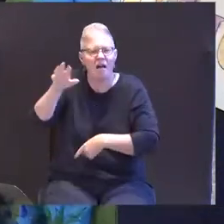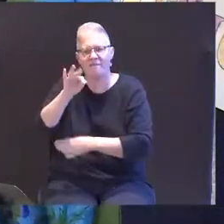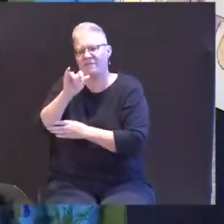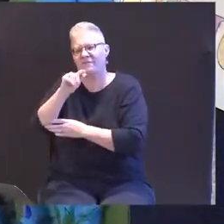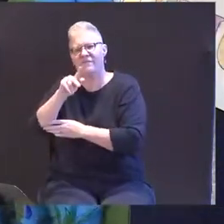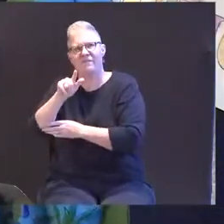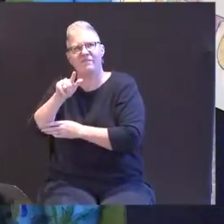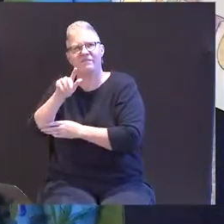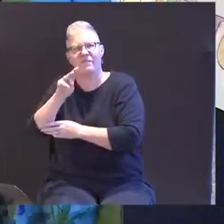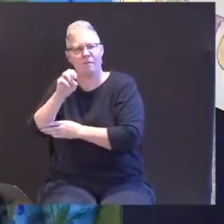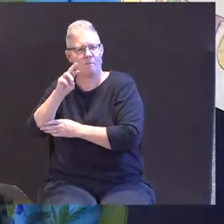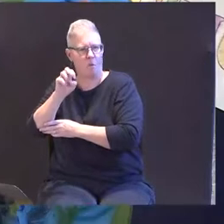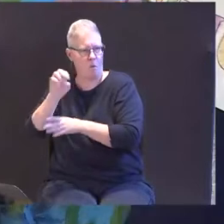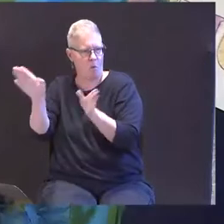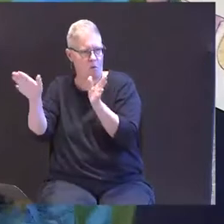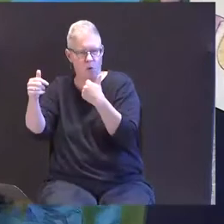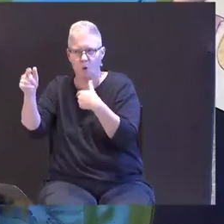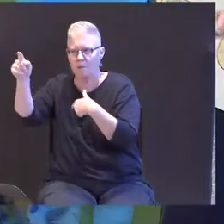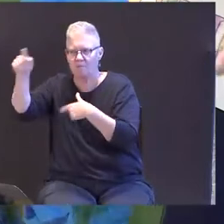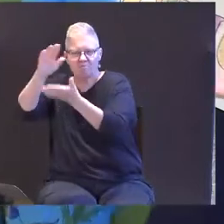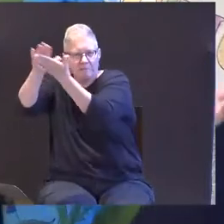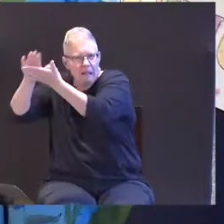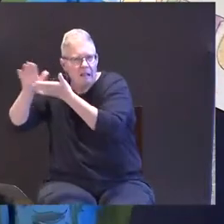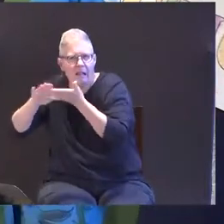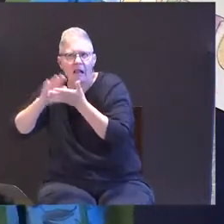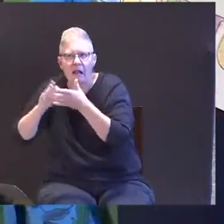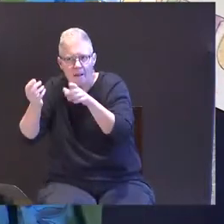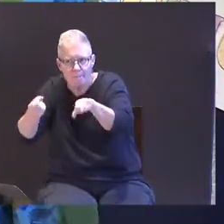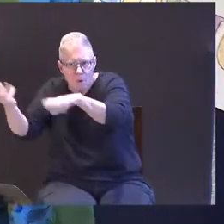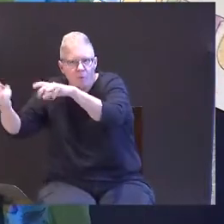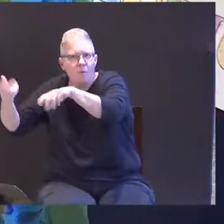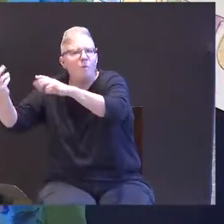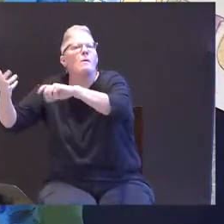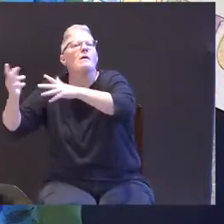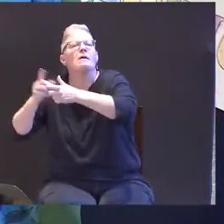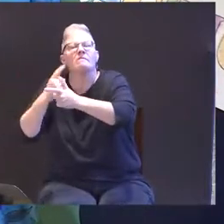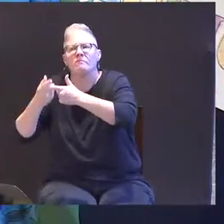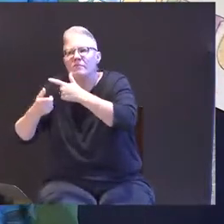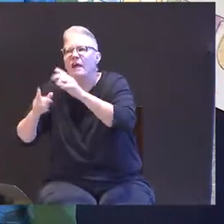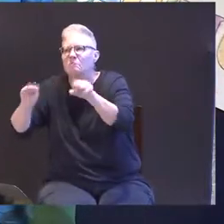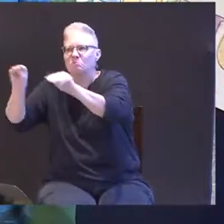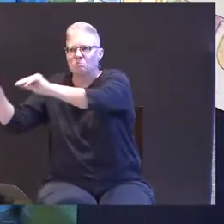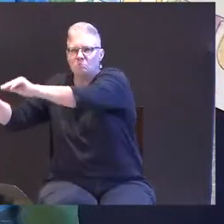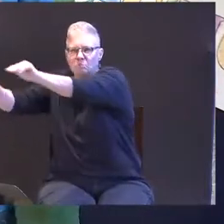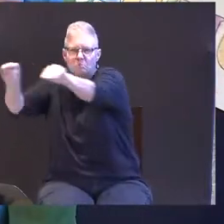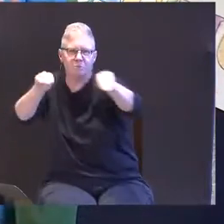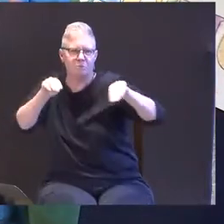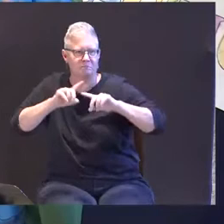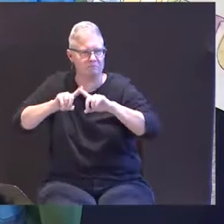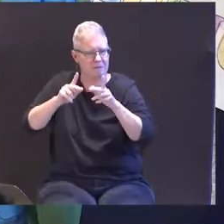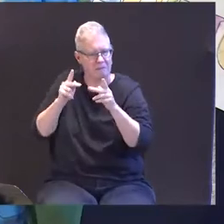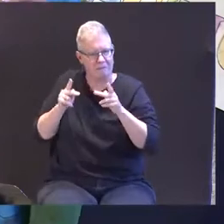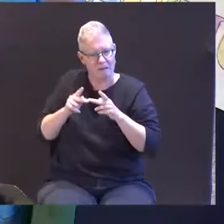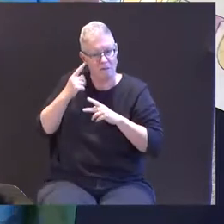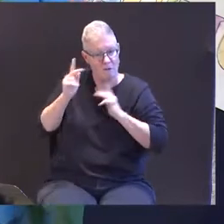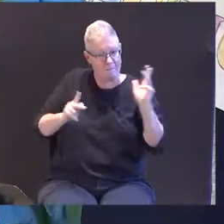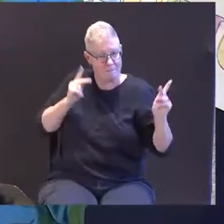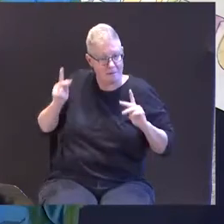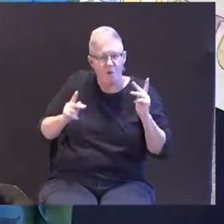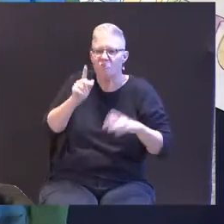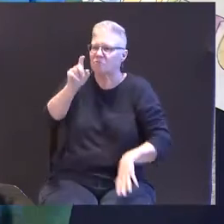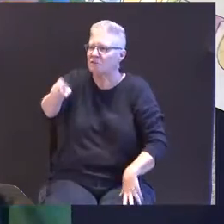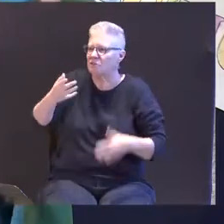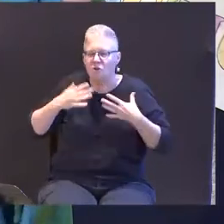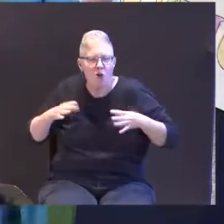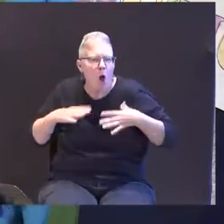on to other places where it will also be moved for those who are in need of some clothes, some pots and